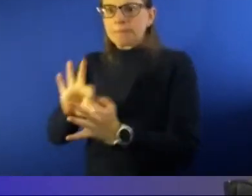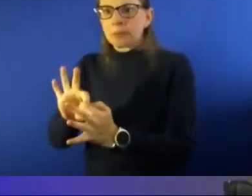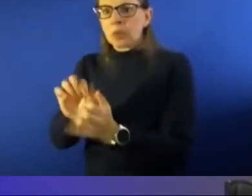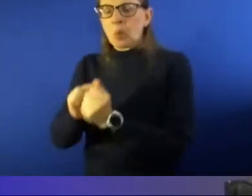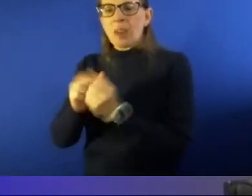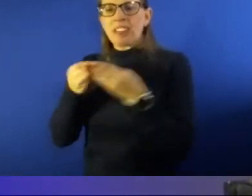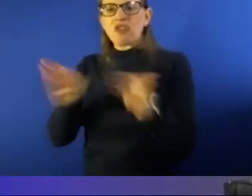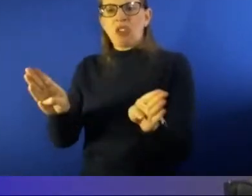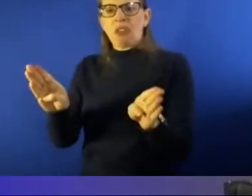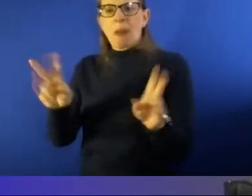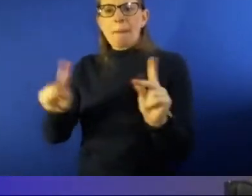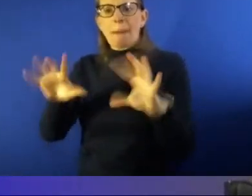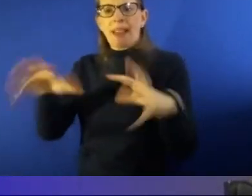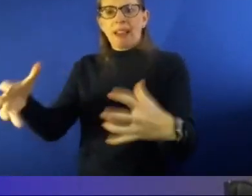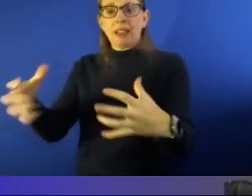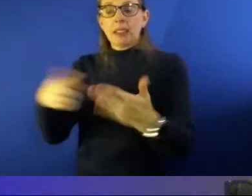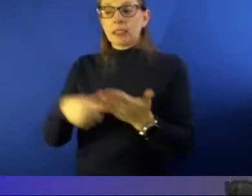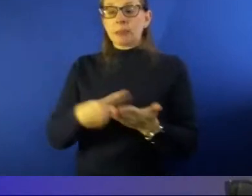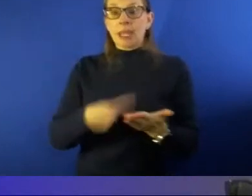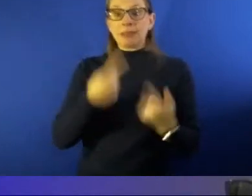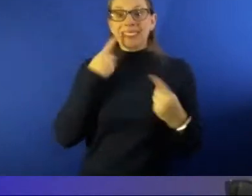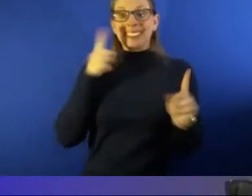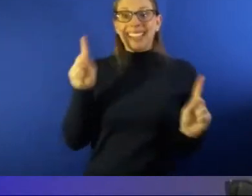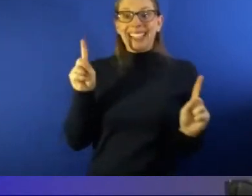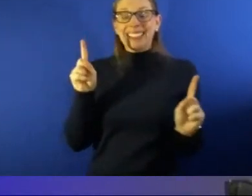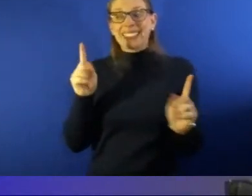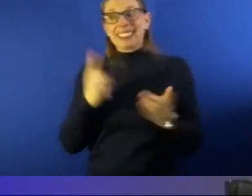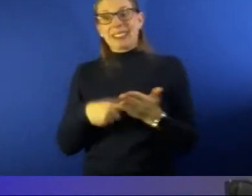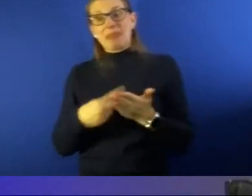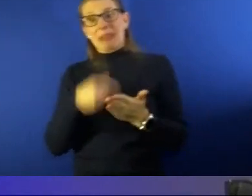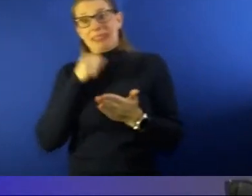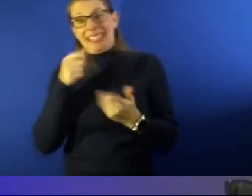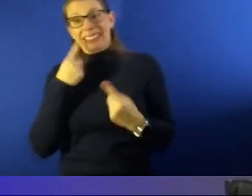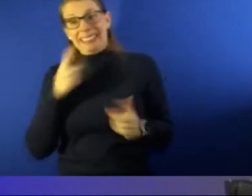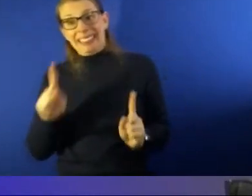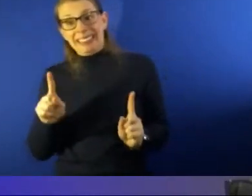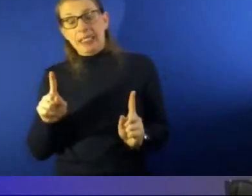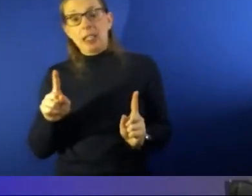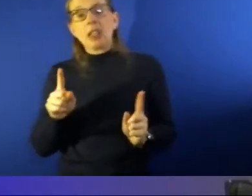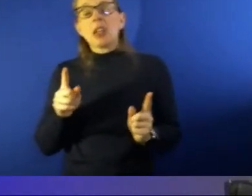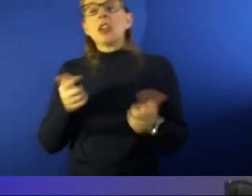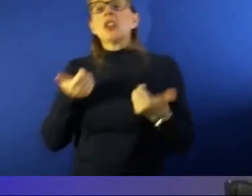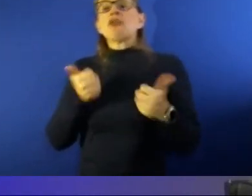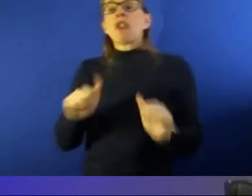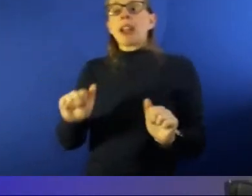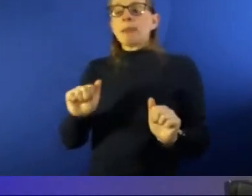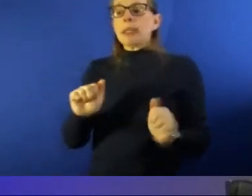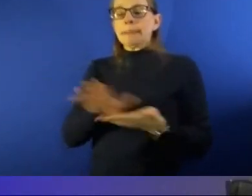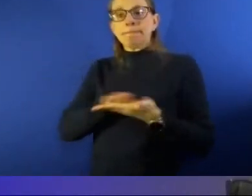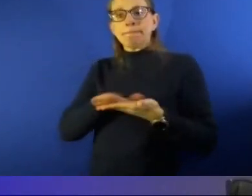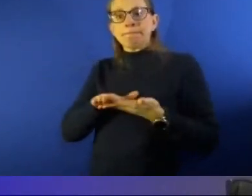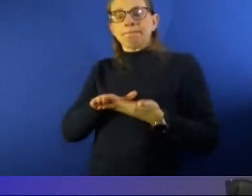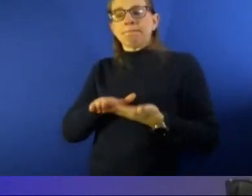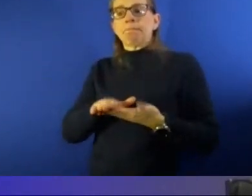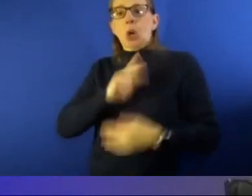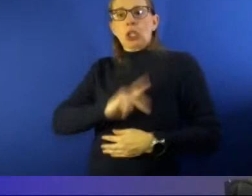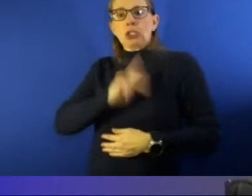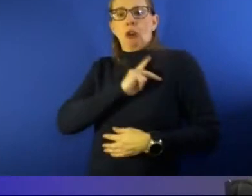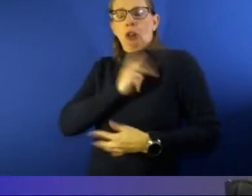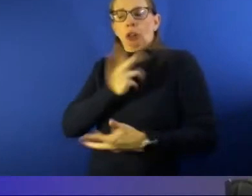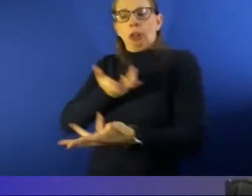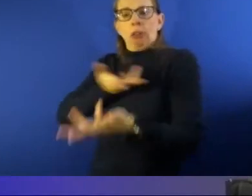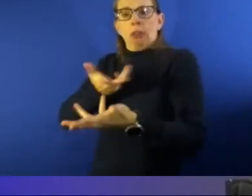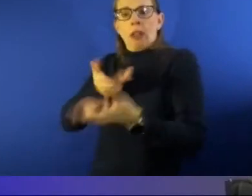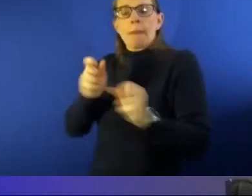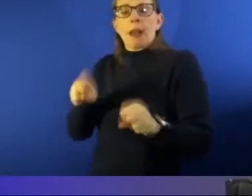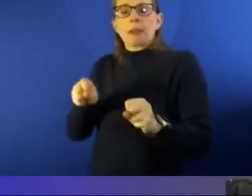with success, sometimes without. What I think is important is that we be as genuine as we can as scientists and medical professionals. We admit